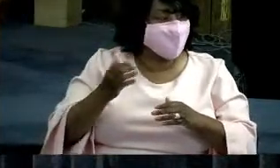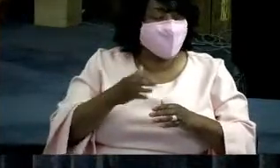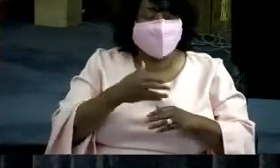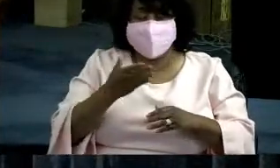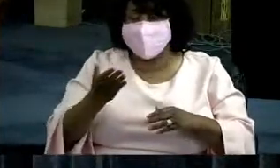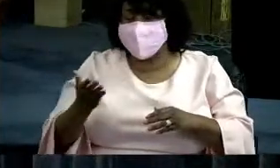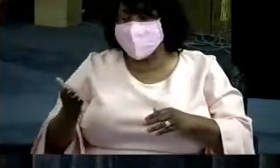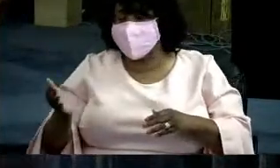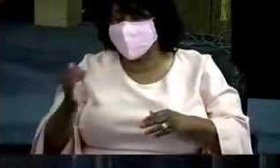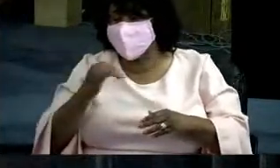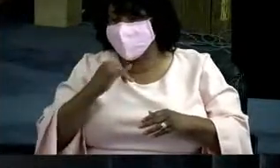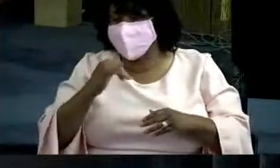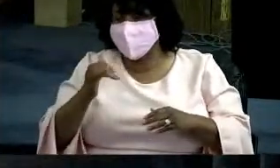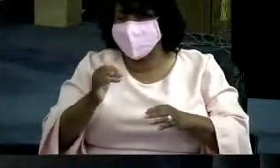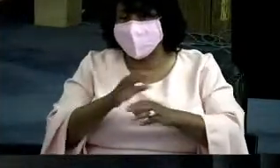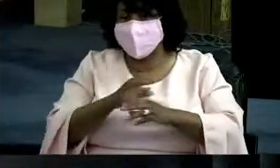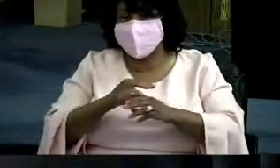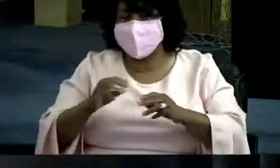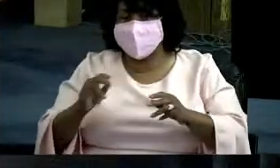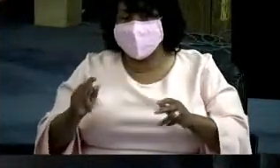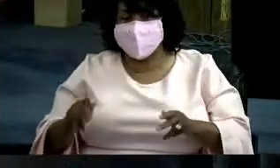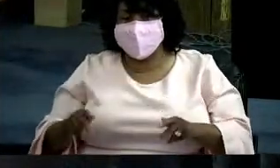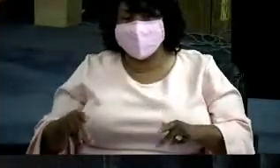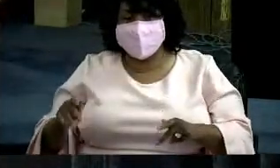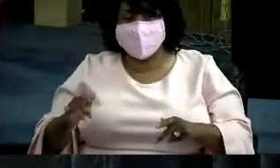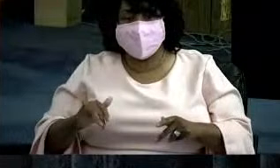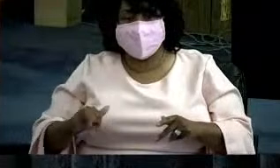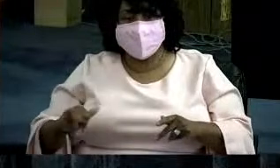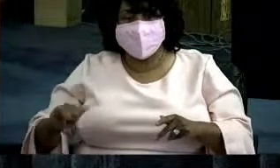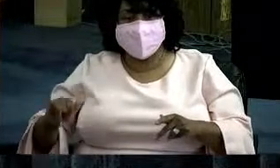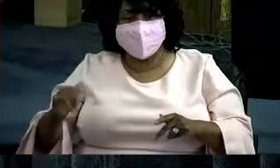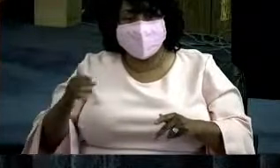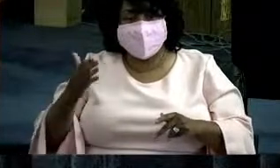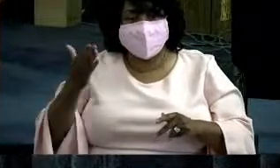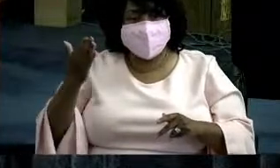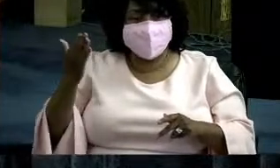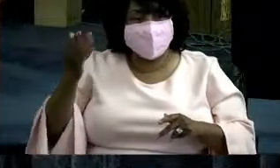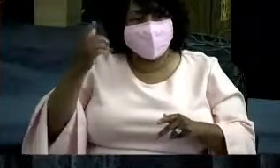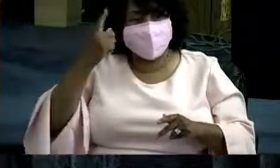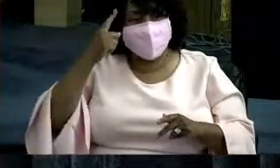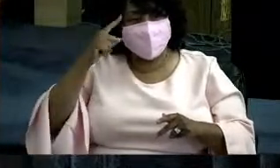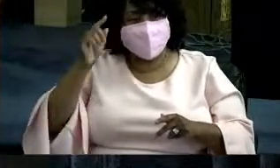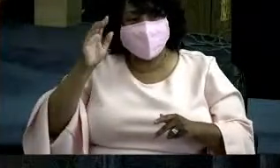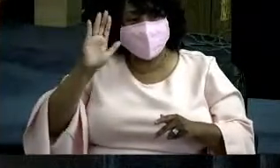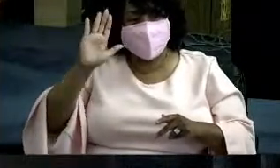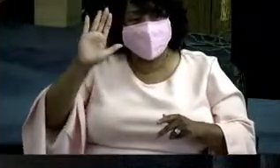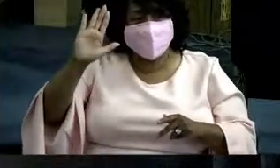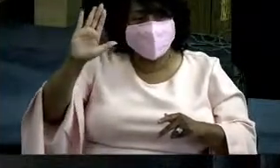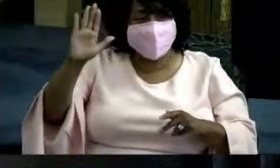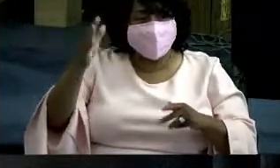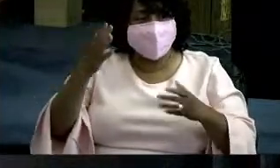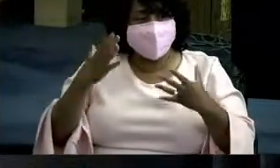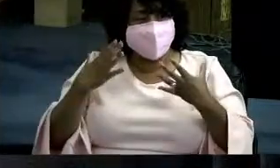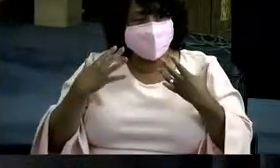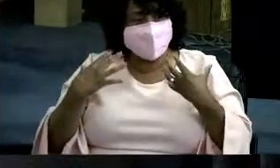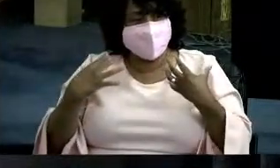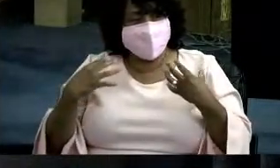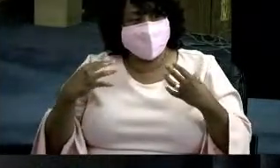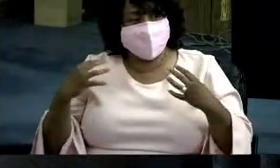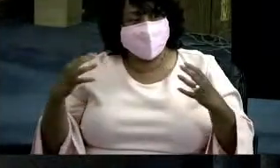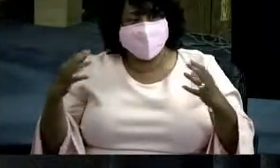There is no one else like you. For you are